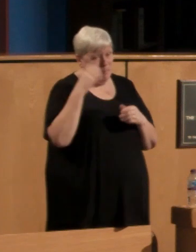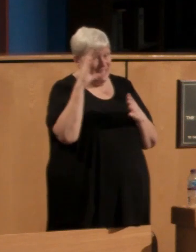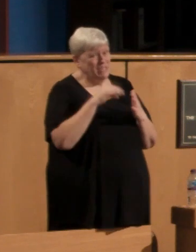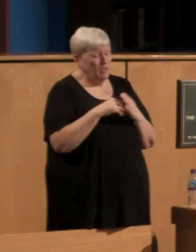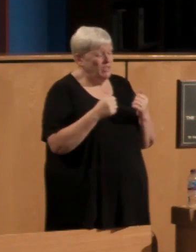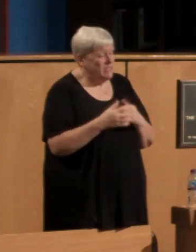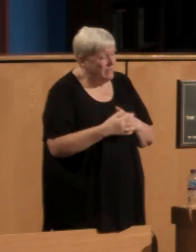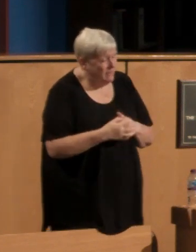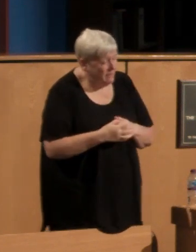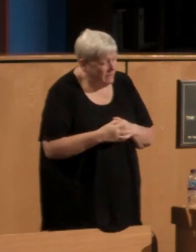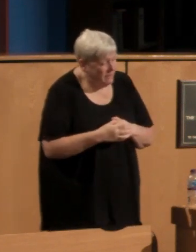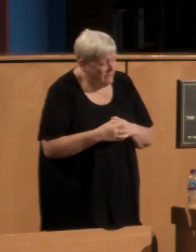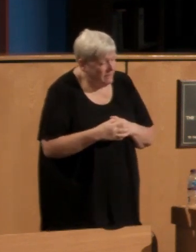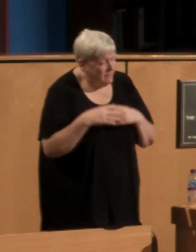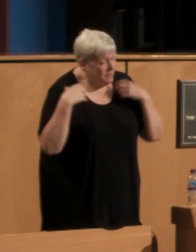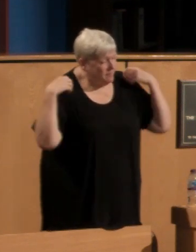anyway.